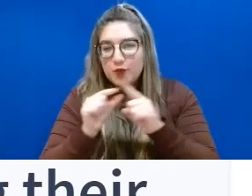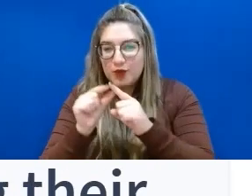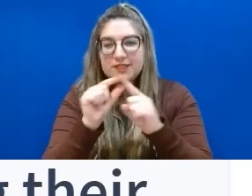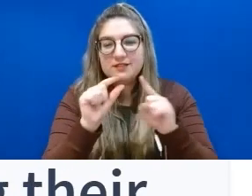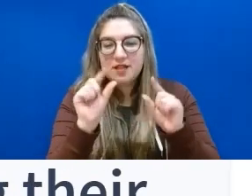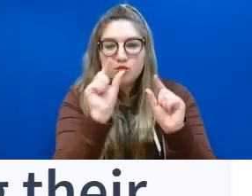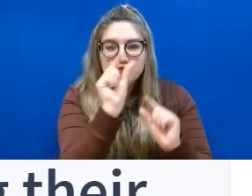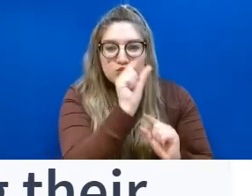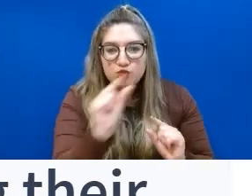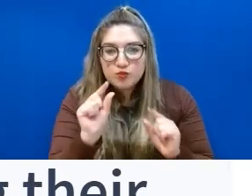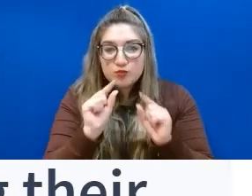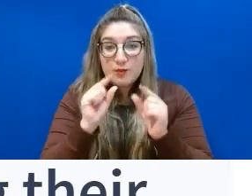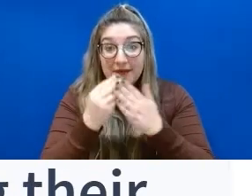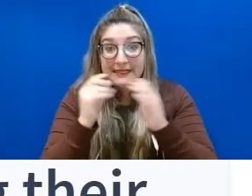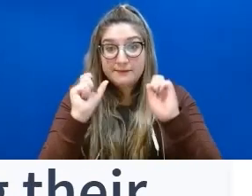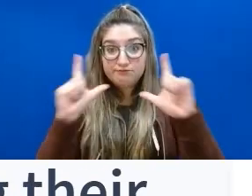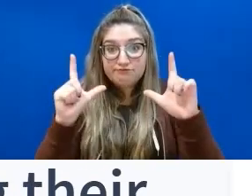theme.